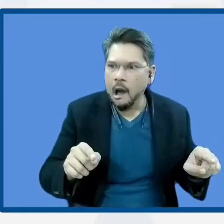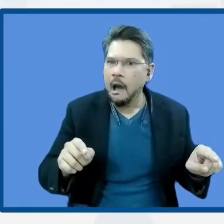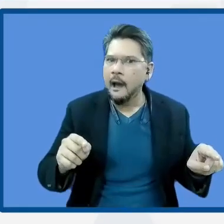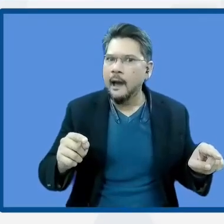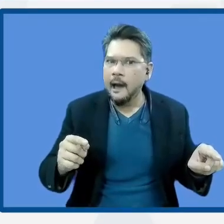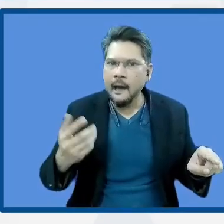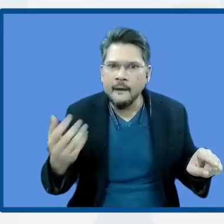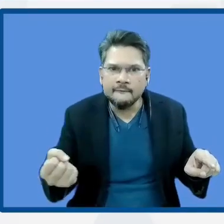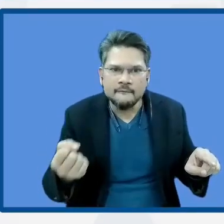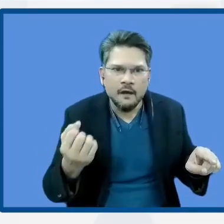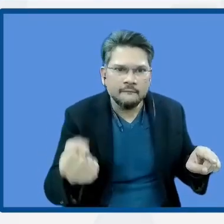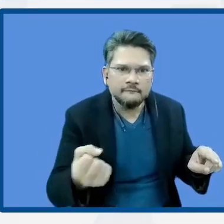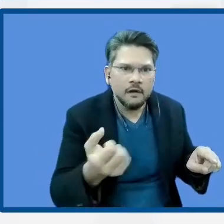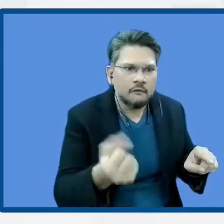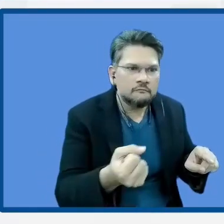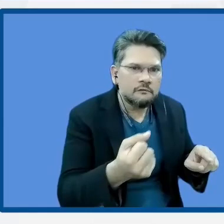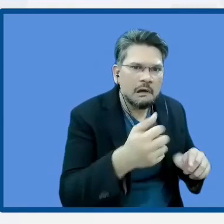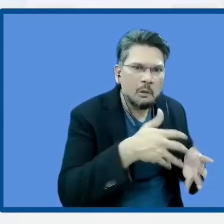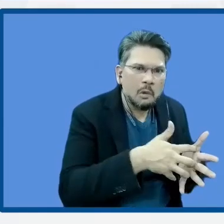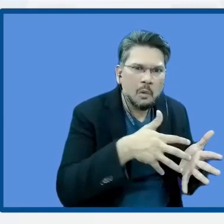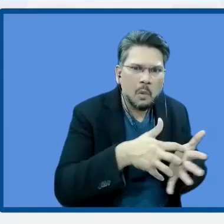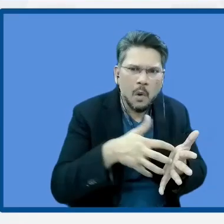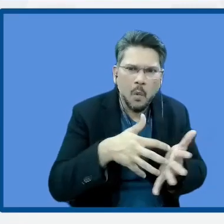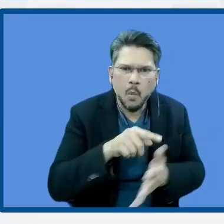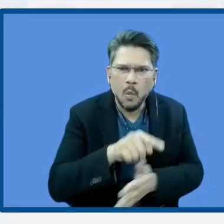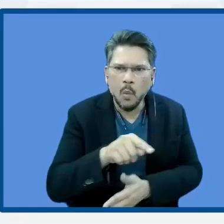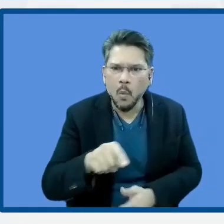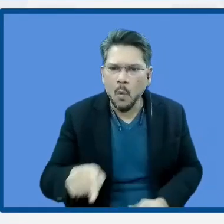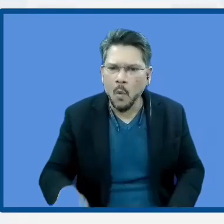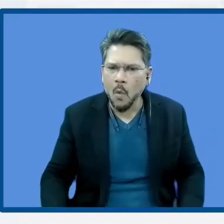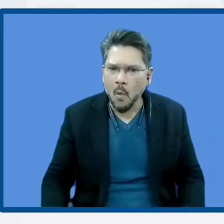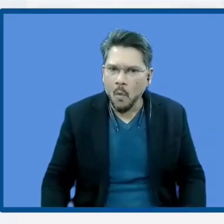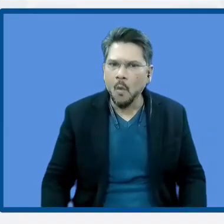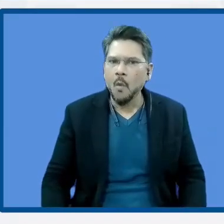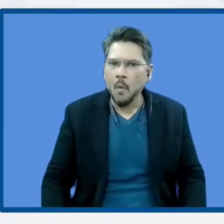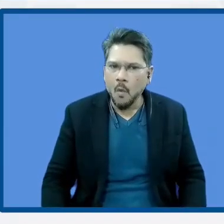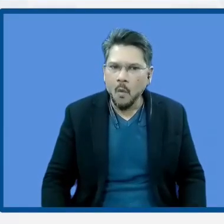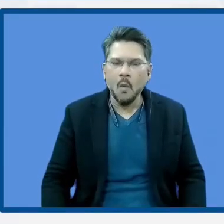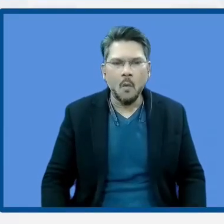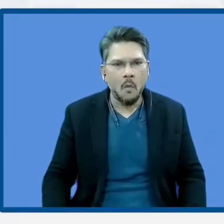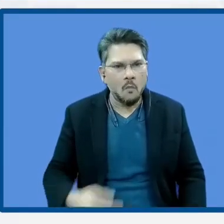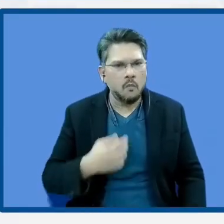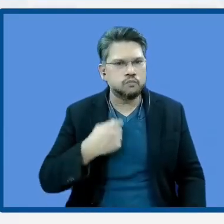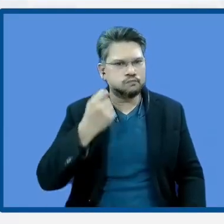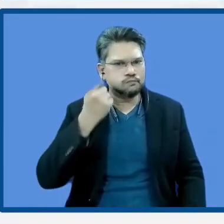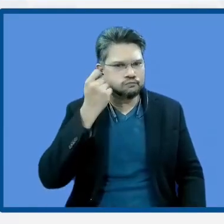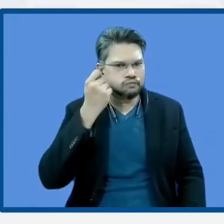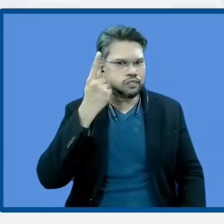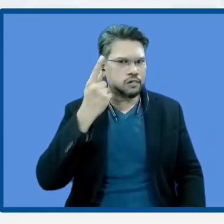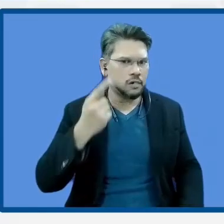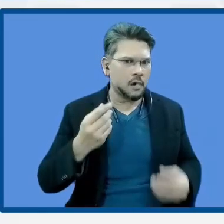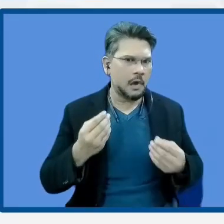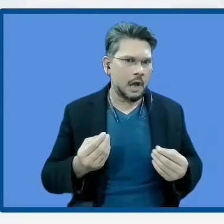that was significant because that allowed us to reposition in the face of the threat. I mean,